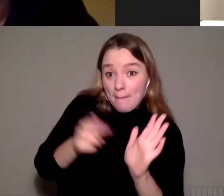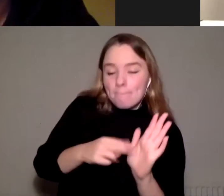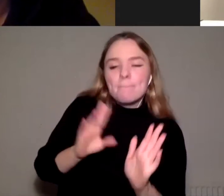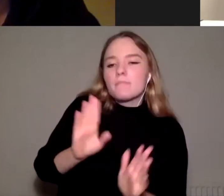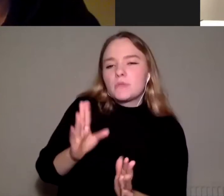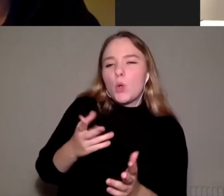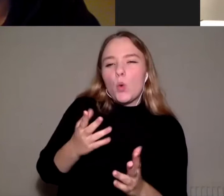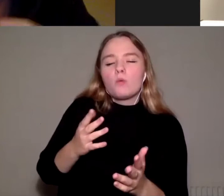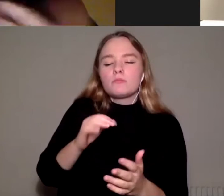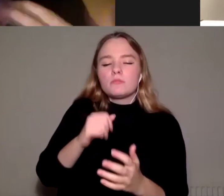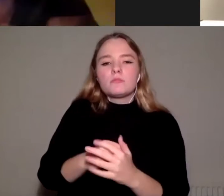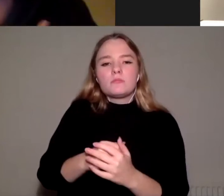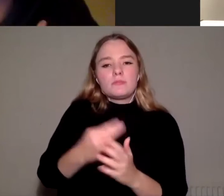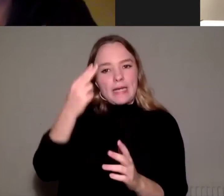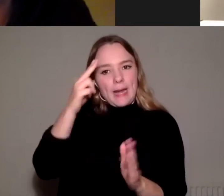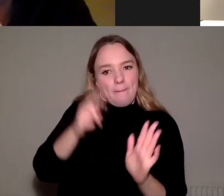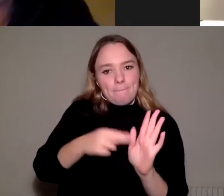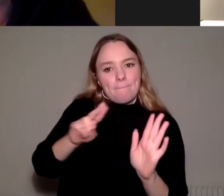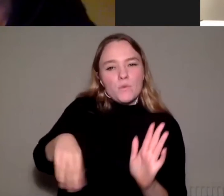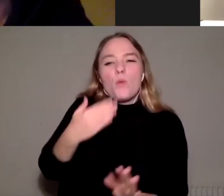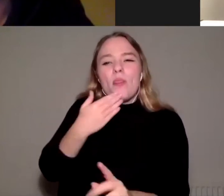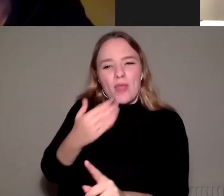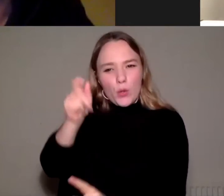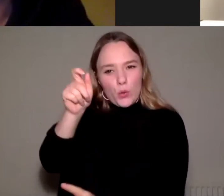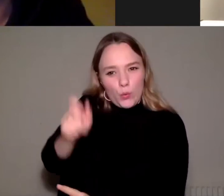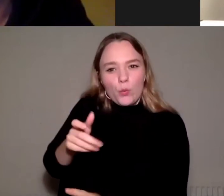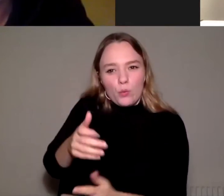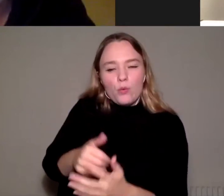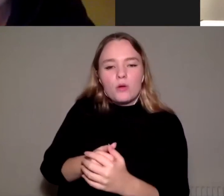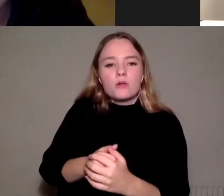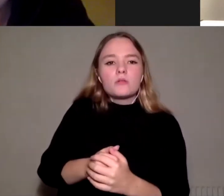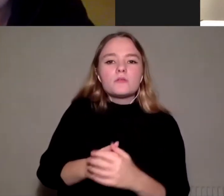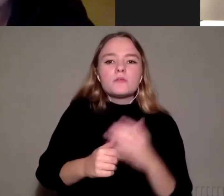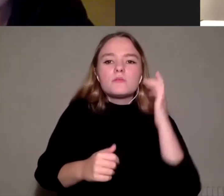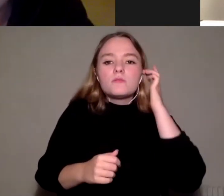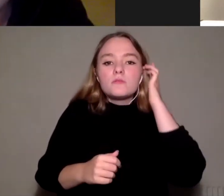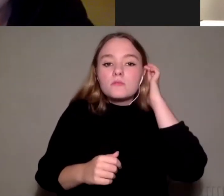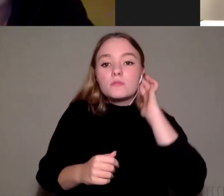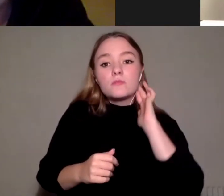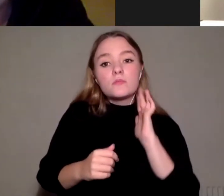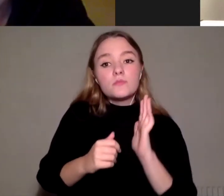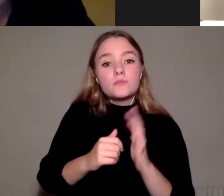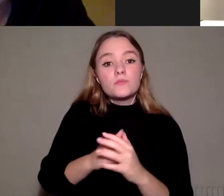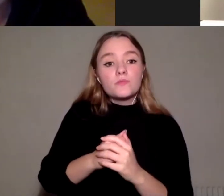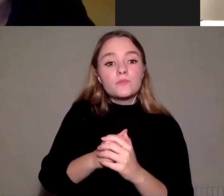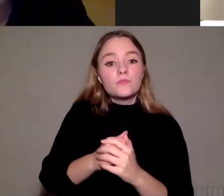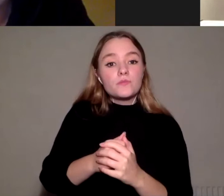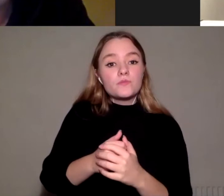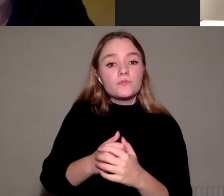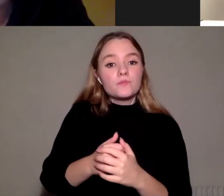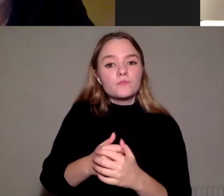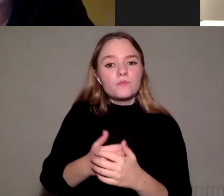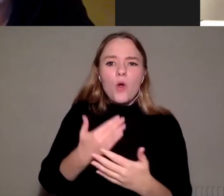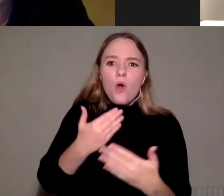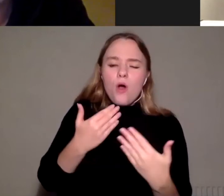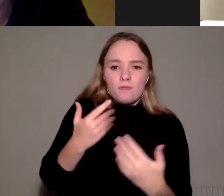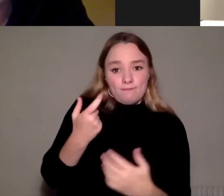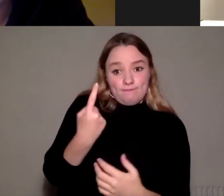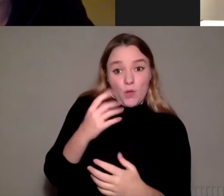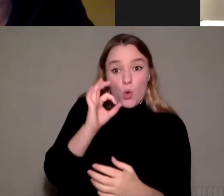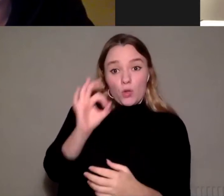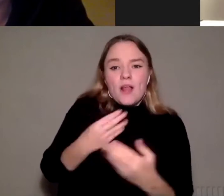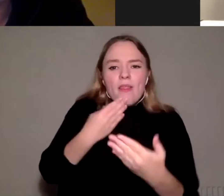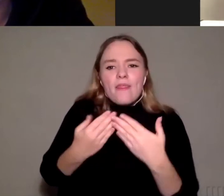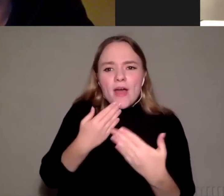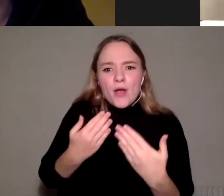So, but just thank you for these questions. So the first one that came in was, thank you so much to Maia for taking the time